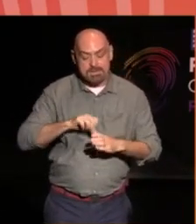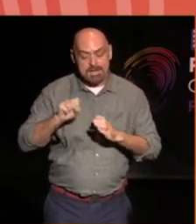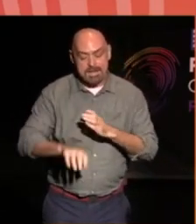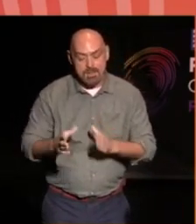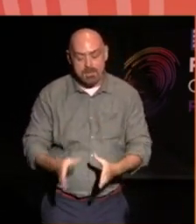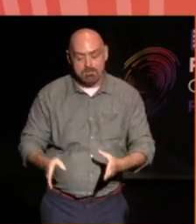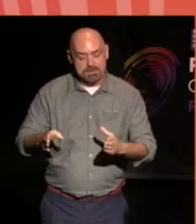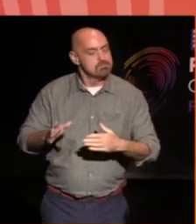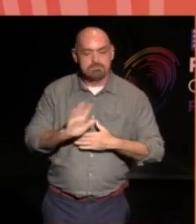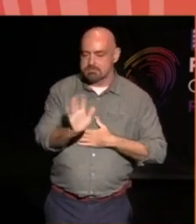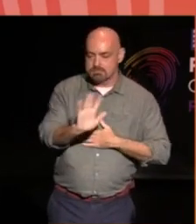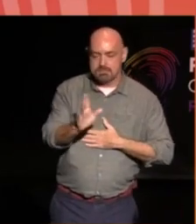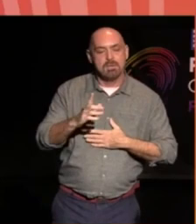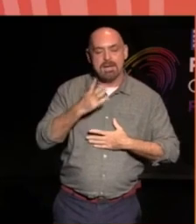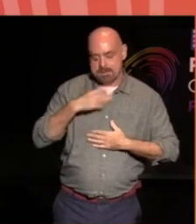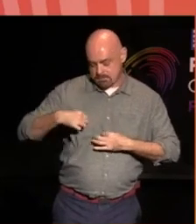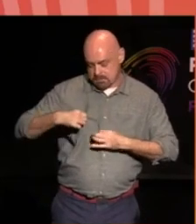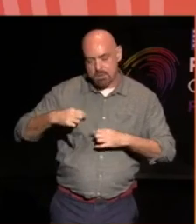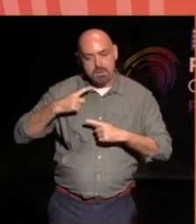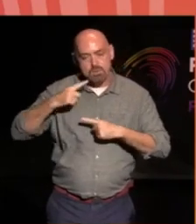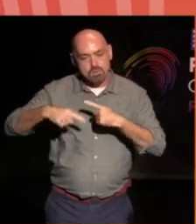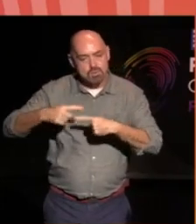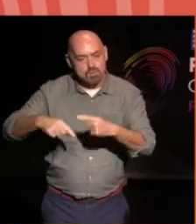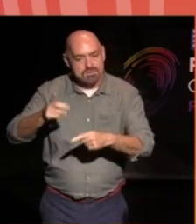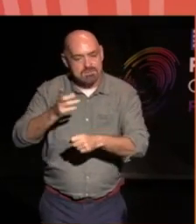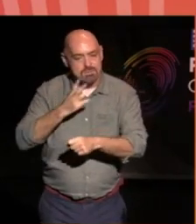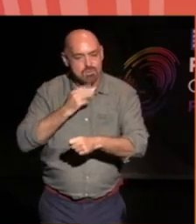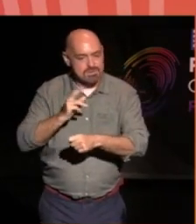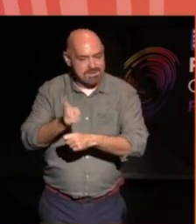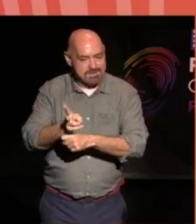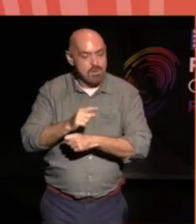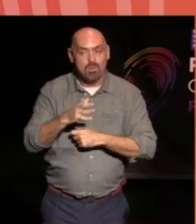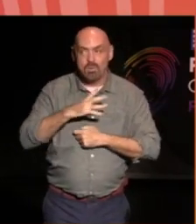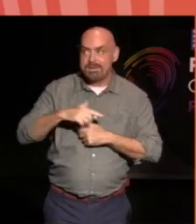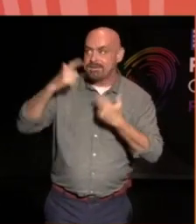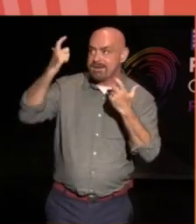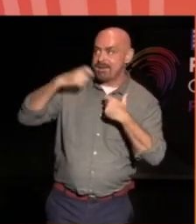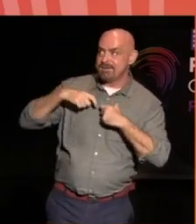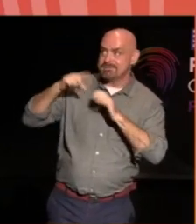be seen as a resource to be used again. So we need legislation to kind of